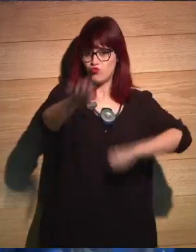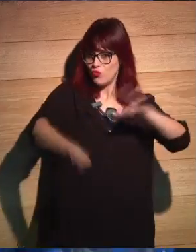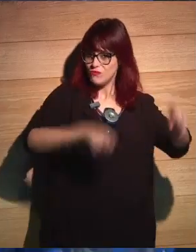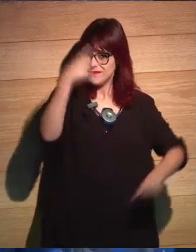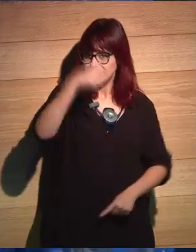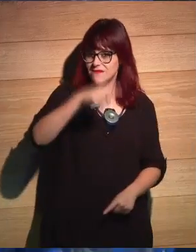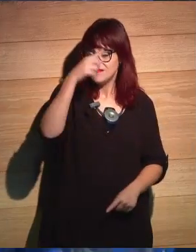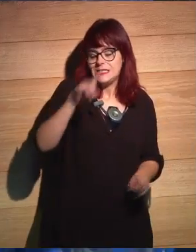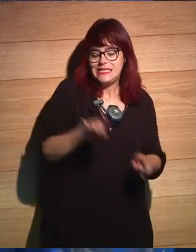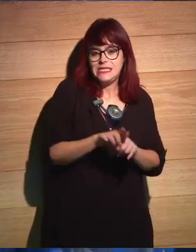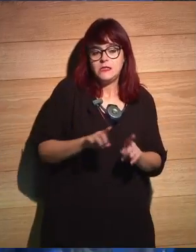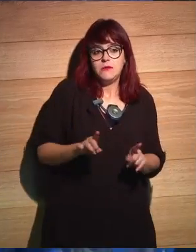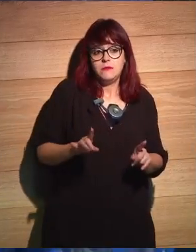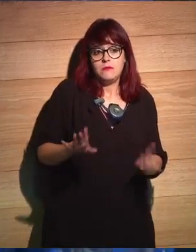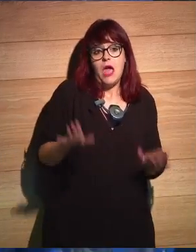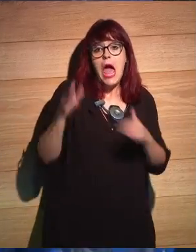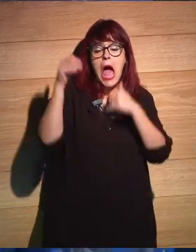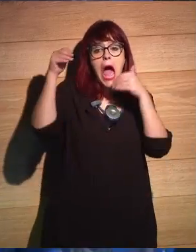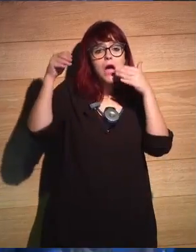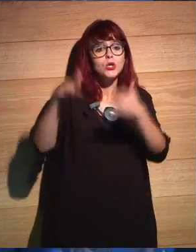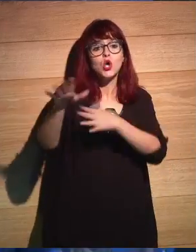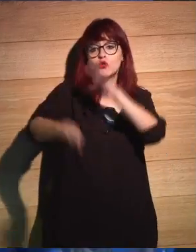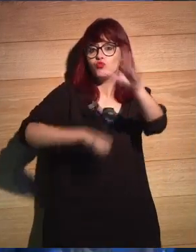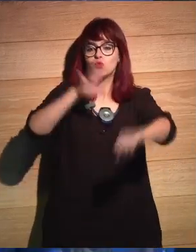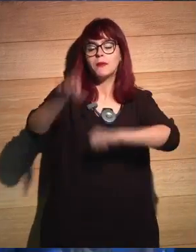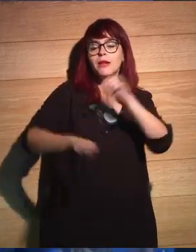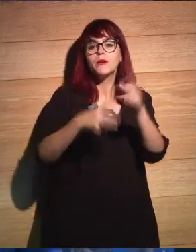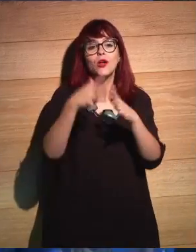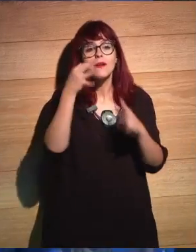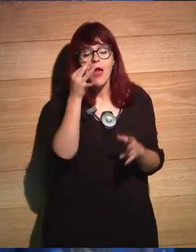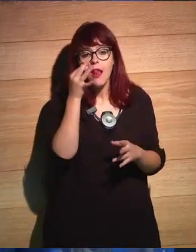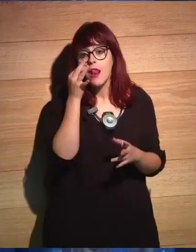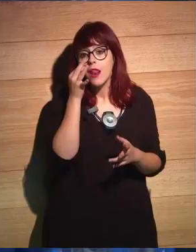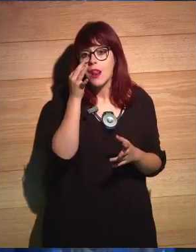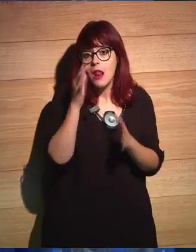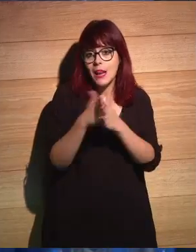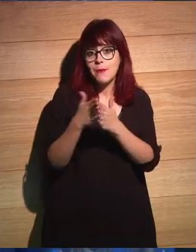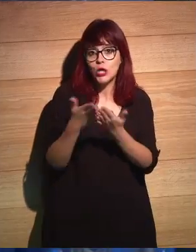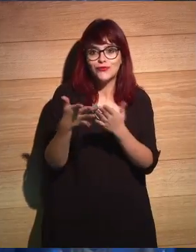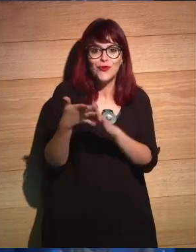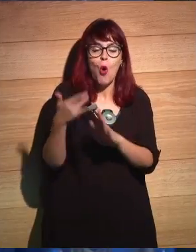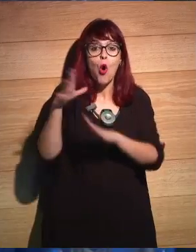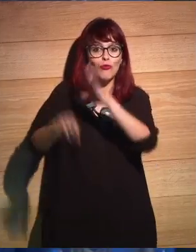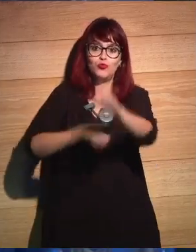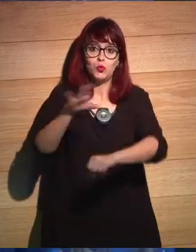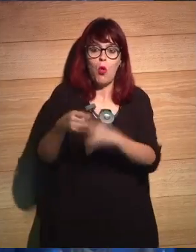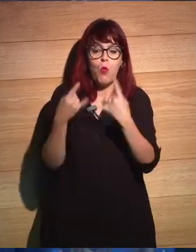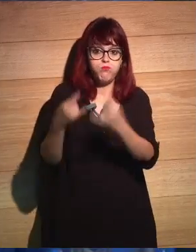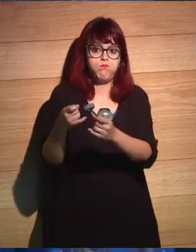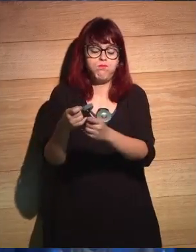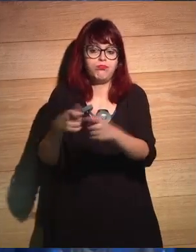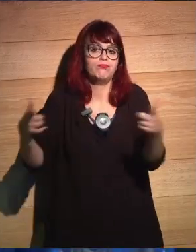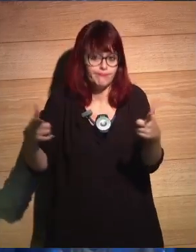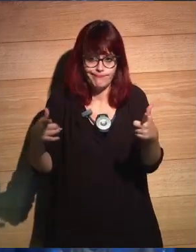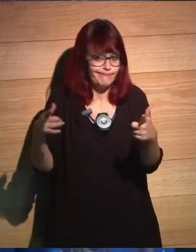as much. So I think that a great part of our society is actually devoted to